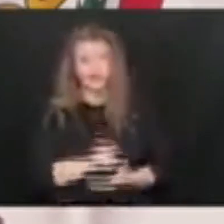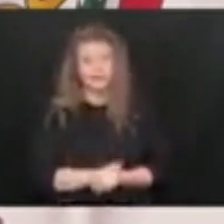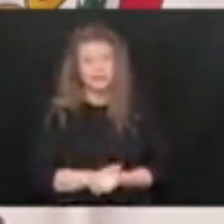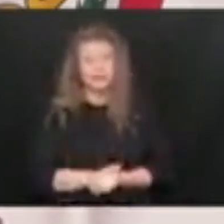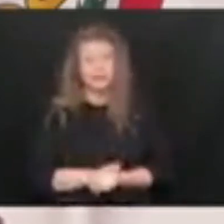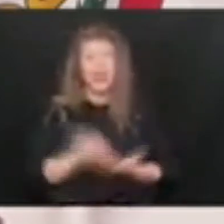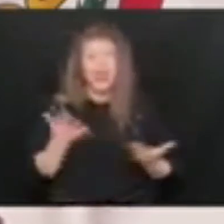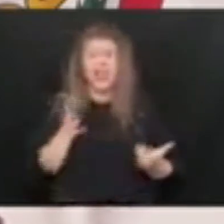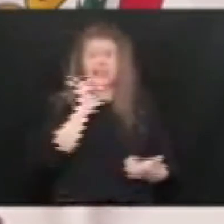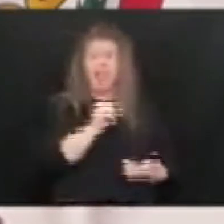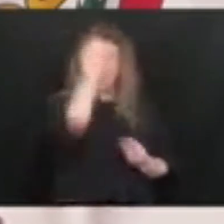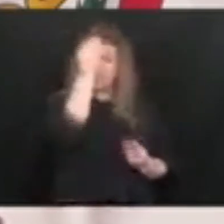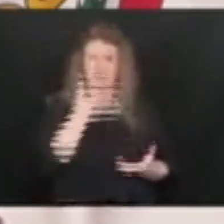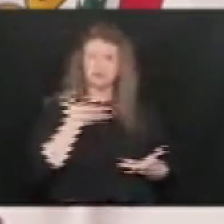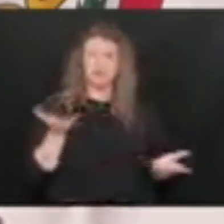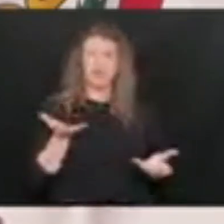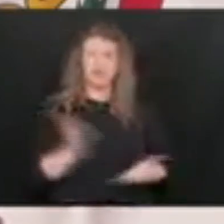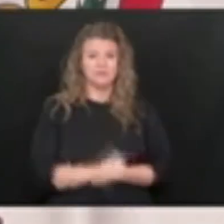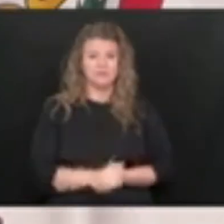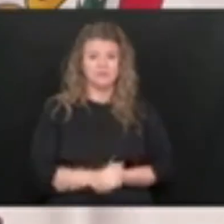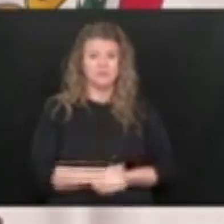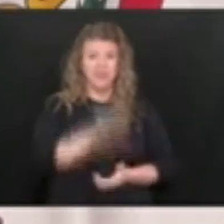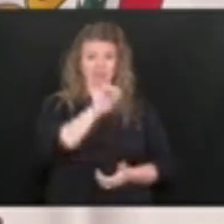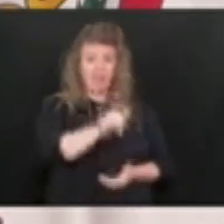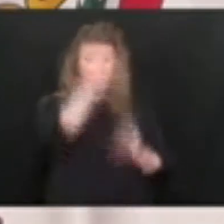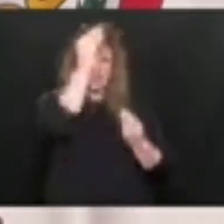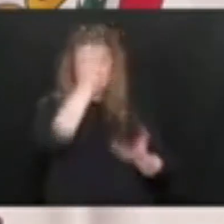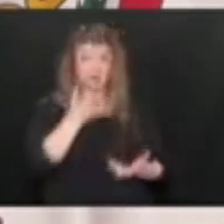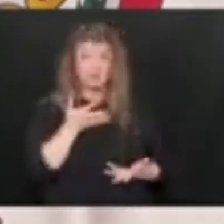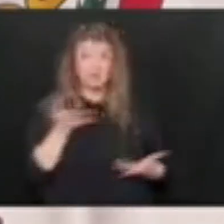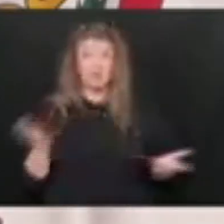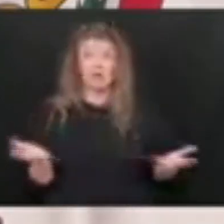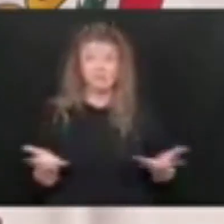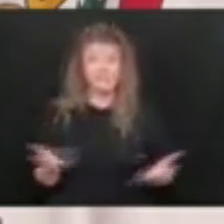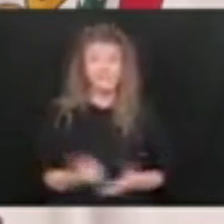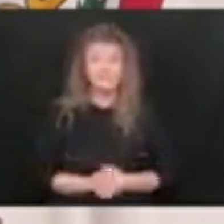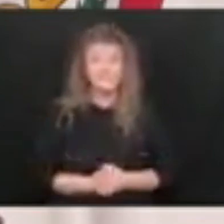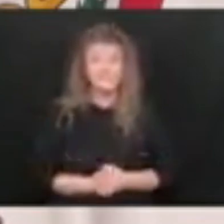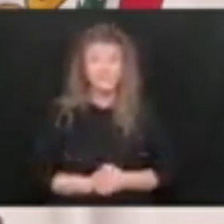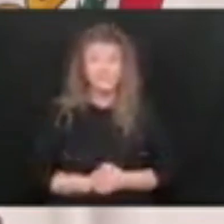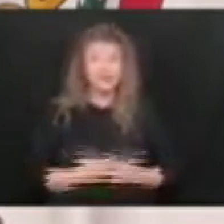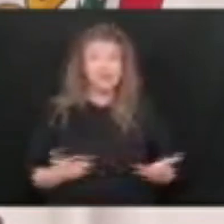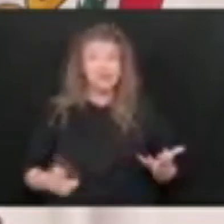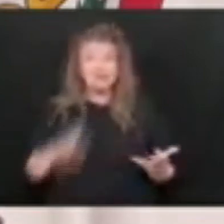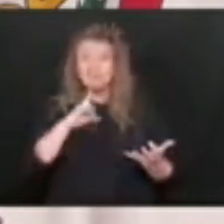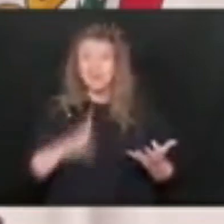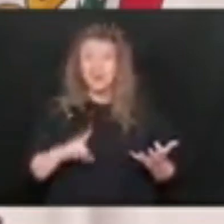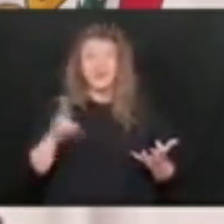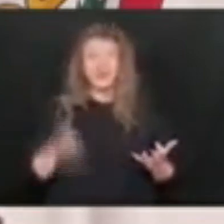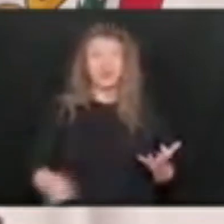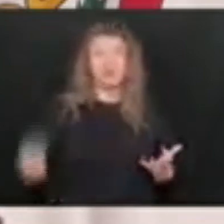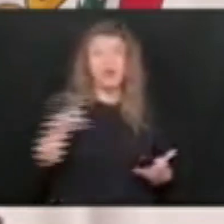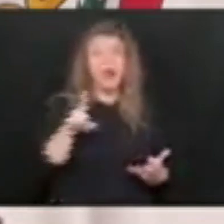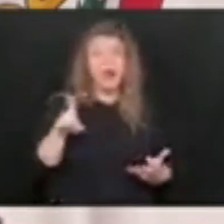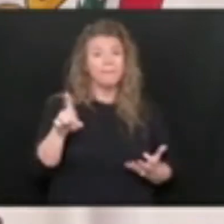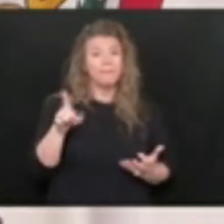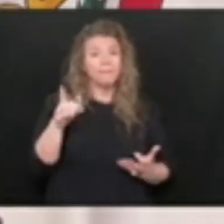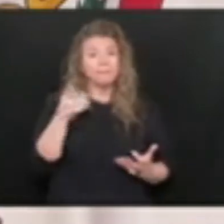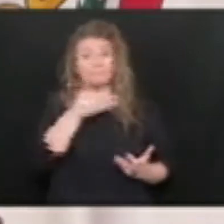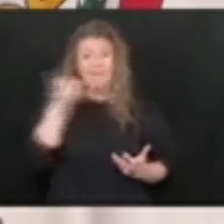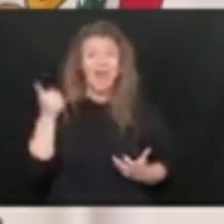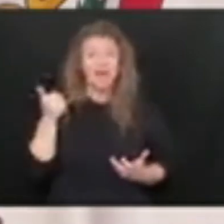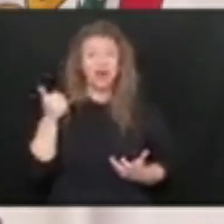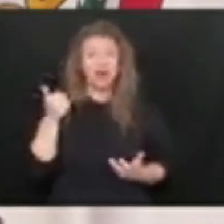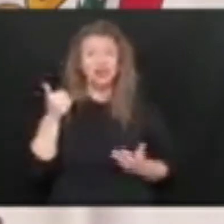what does that tell us? What does it tell us? It tells us that you best better in West Virginia, you best better